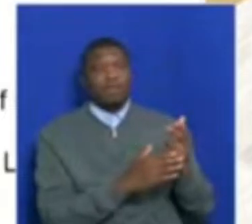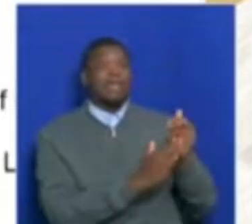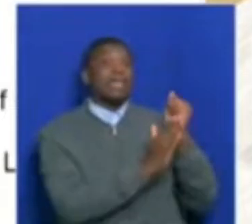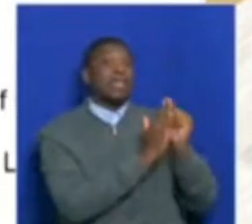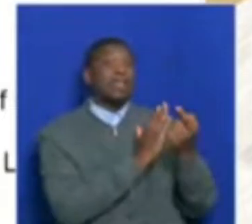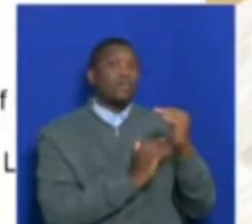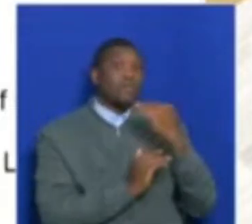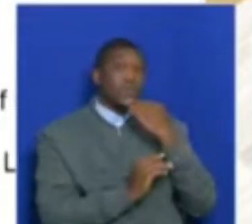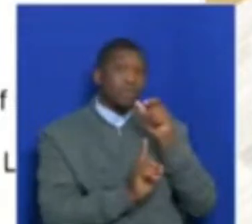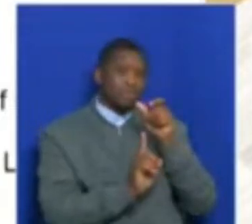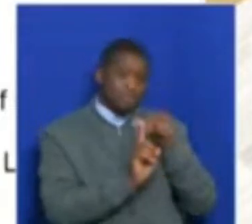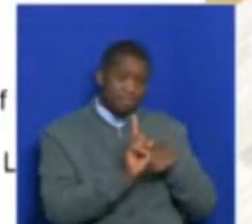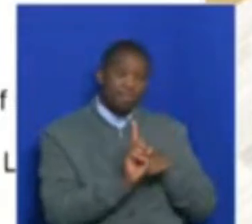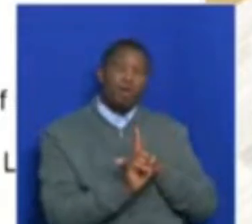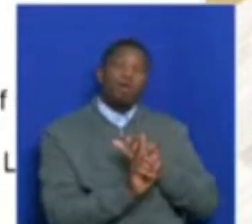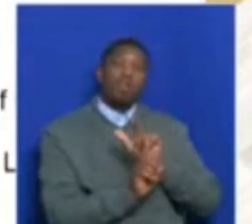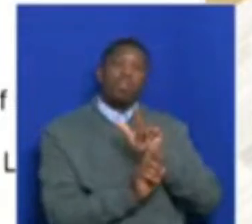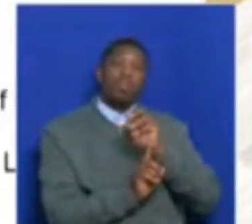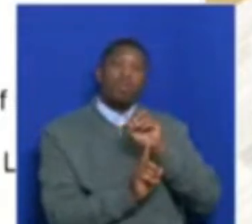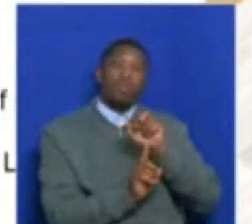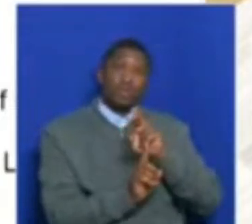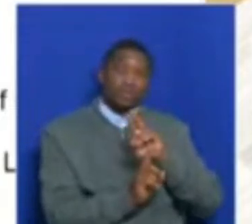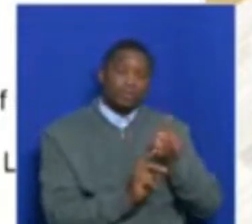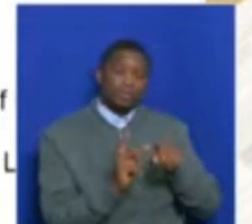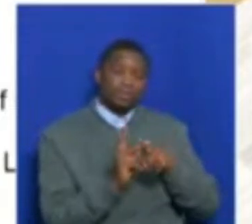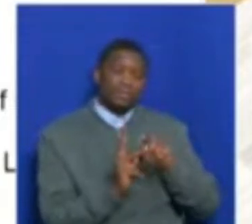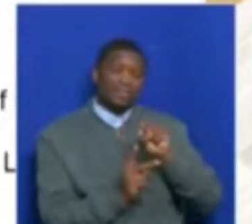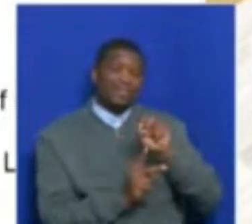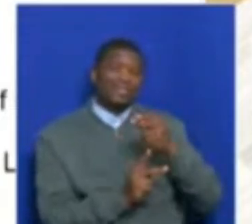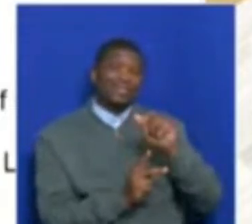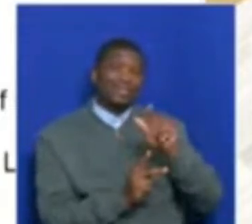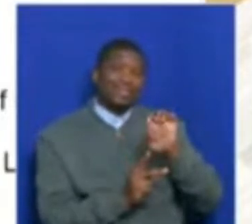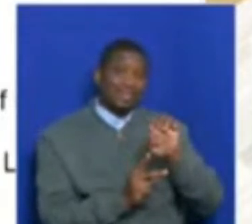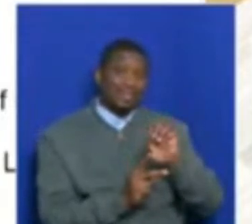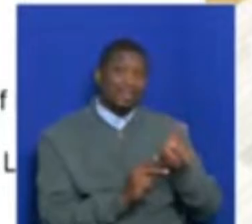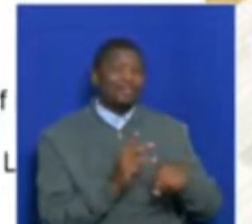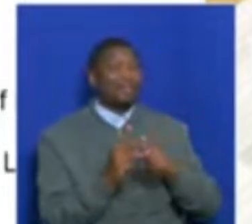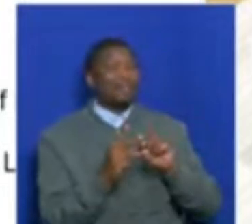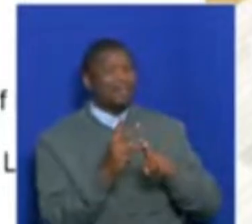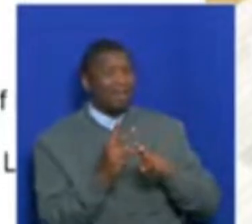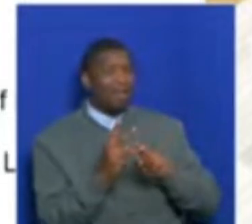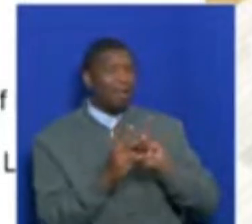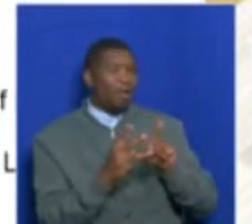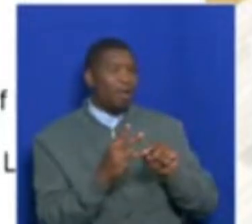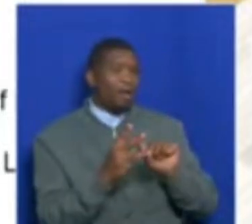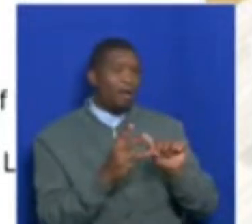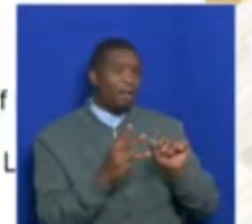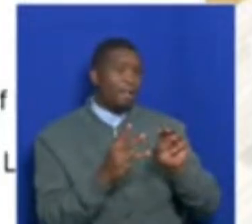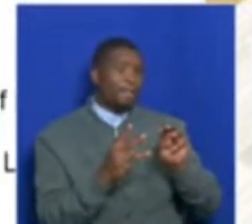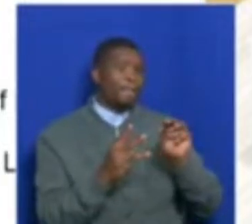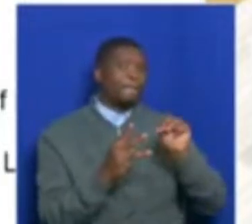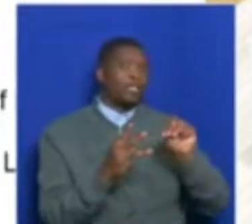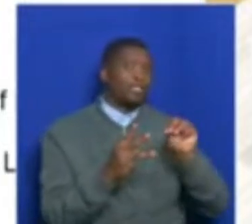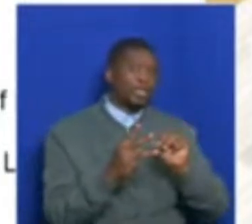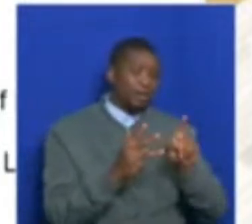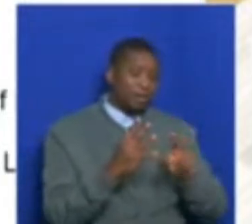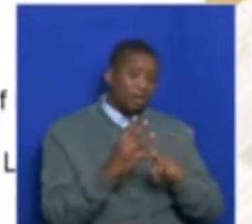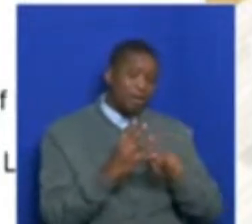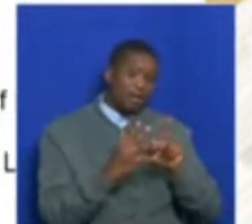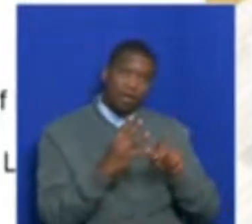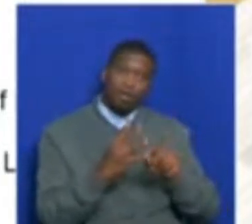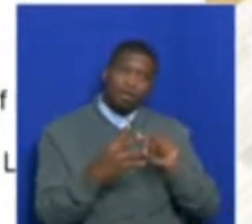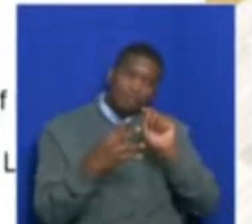Zondi, Ryan Santosh, Chase Finn, and Michigan Hippolyte has a range of disturbing features that